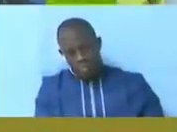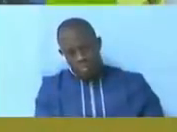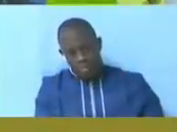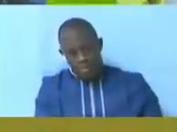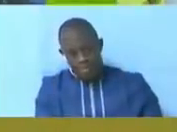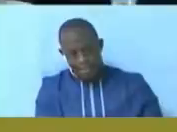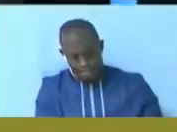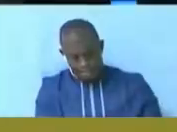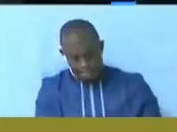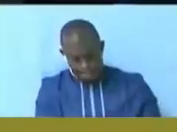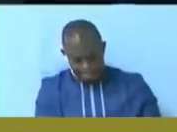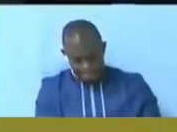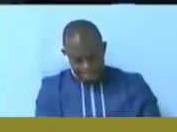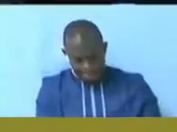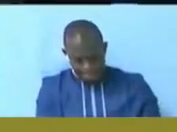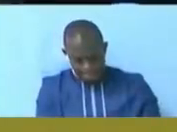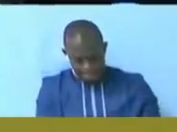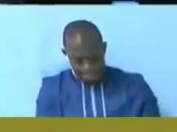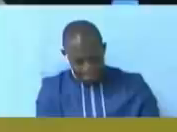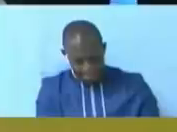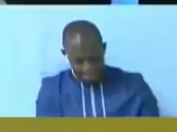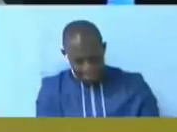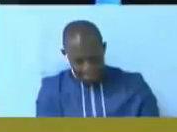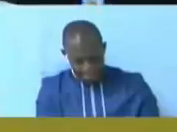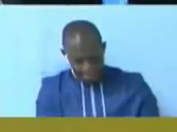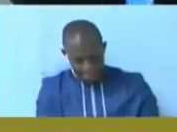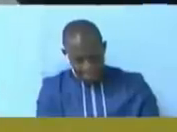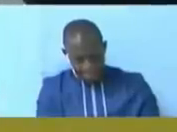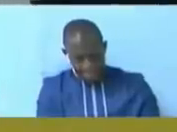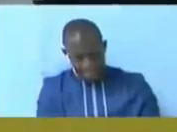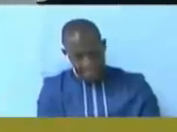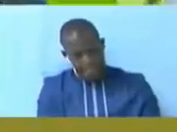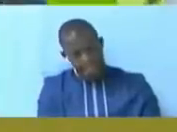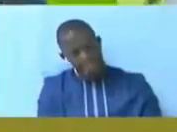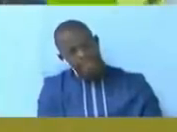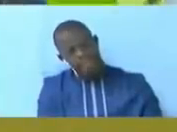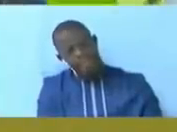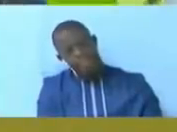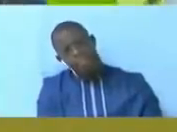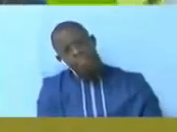nga dare ko masoro be lafle ke la ko mo da soro men isi tenten.